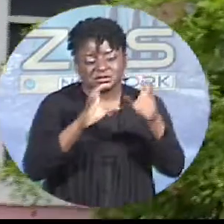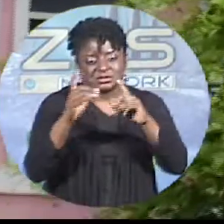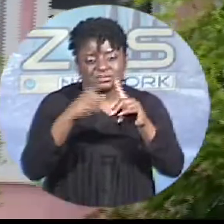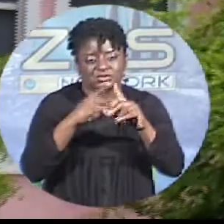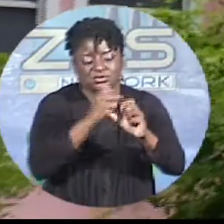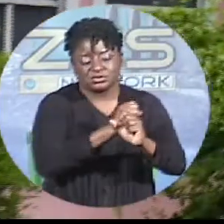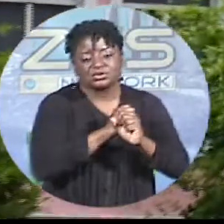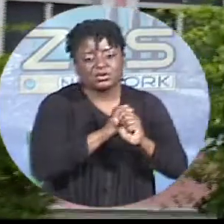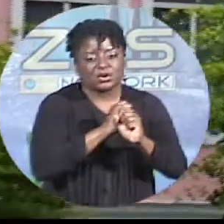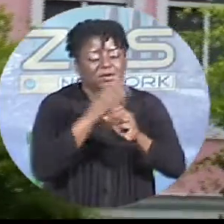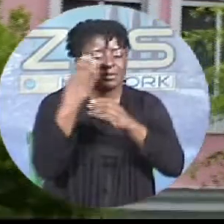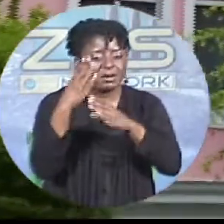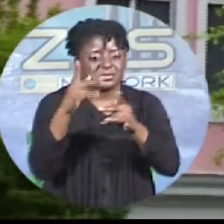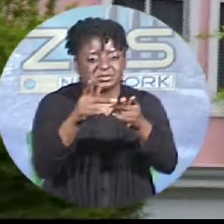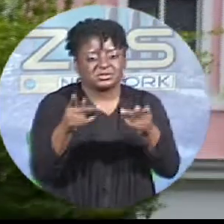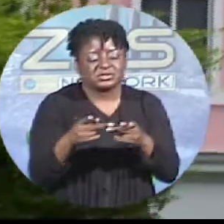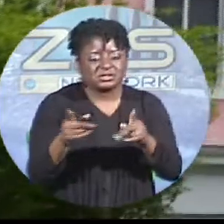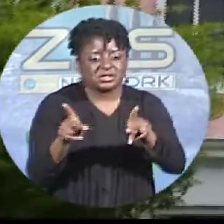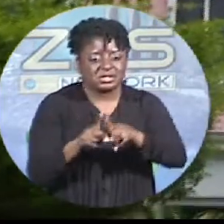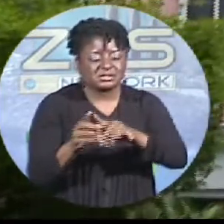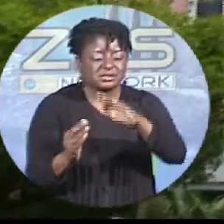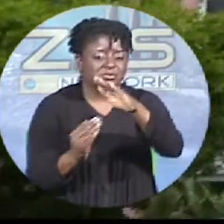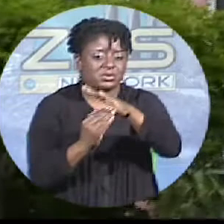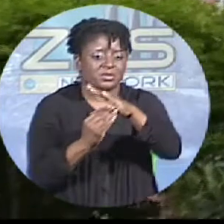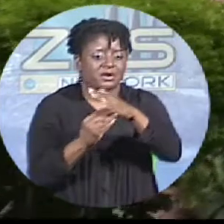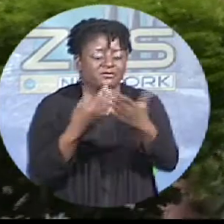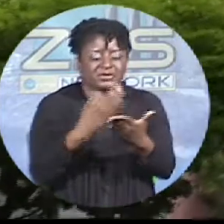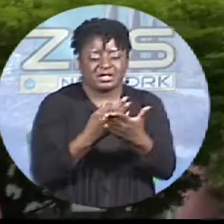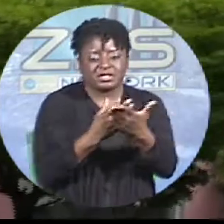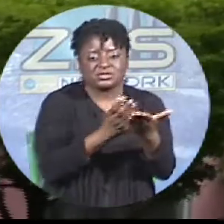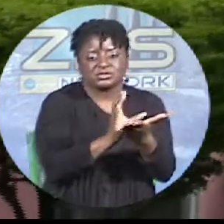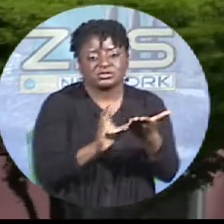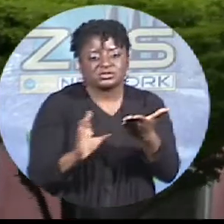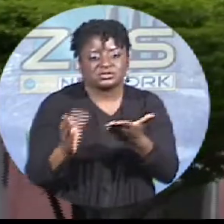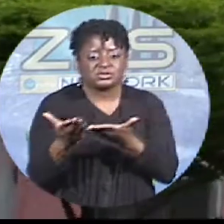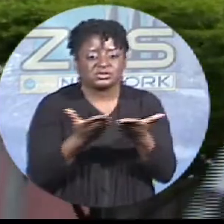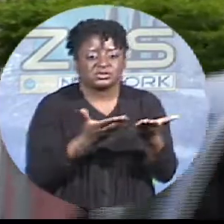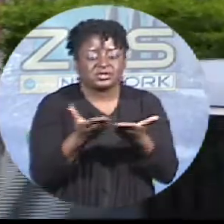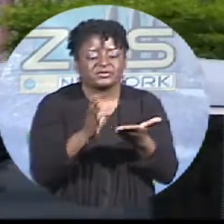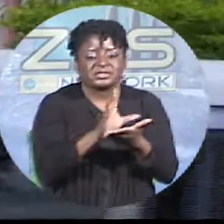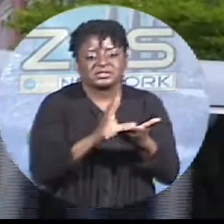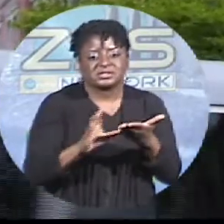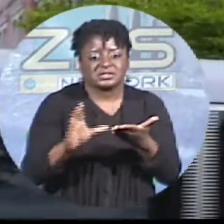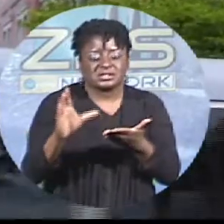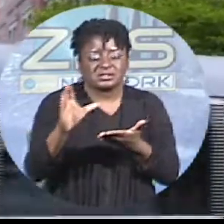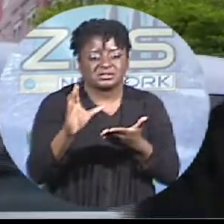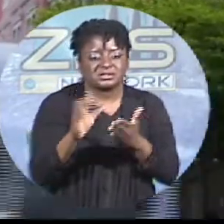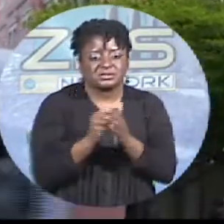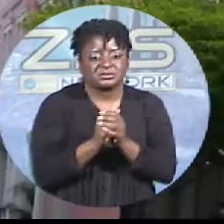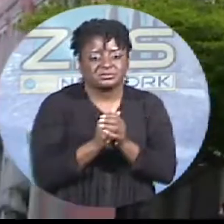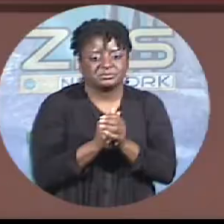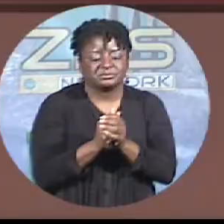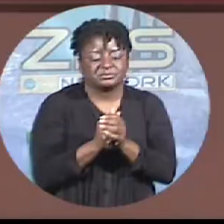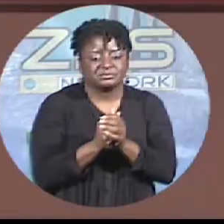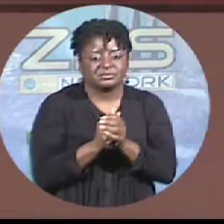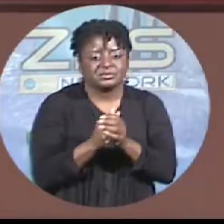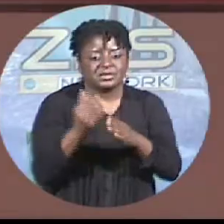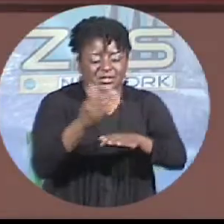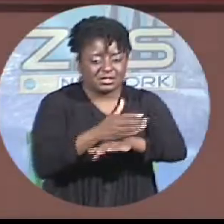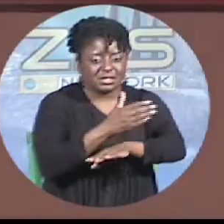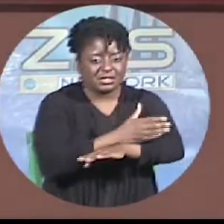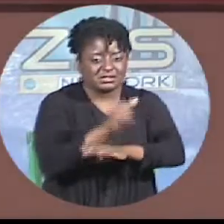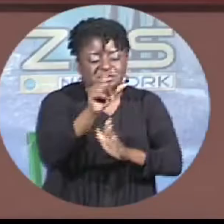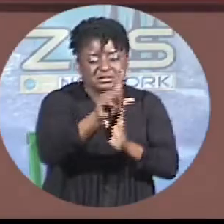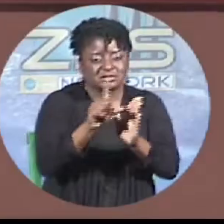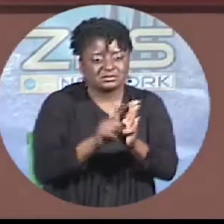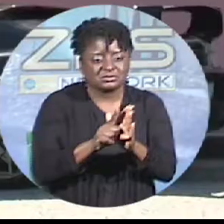position as a premier financial service center. My government will enhance legislative initiatives to